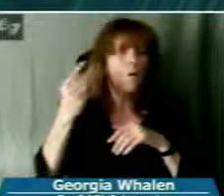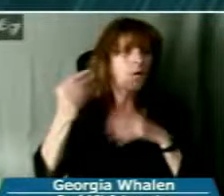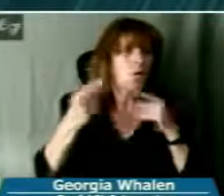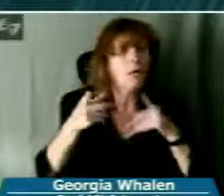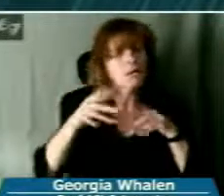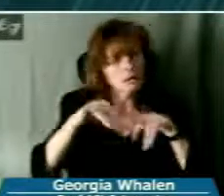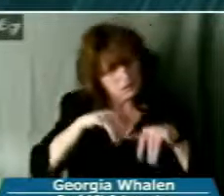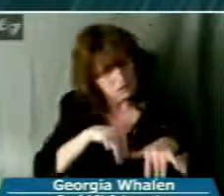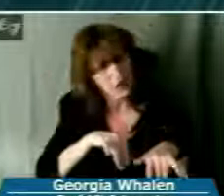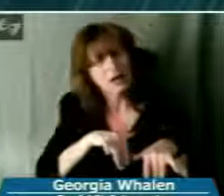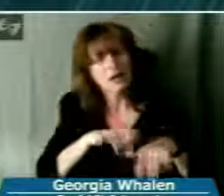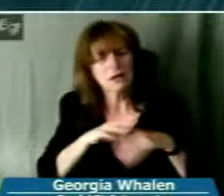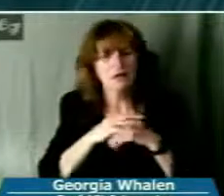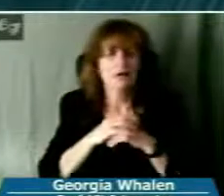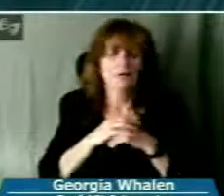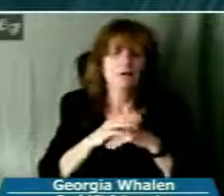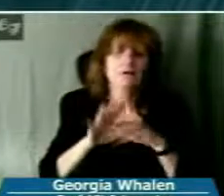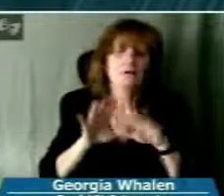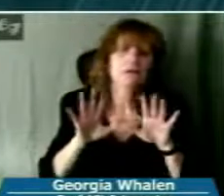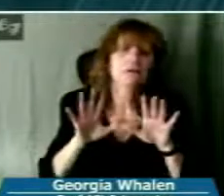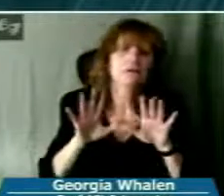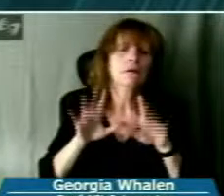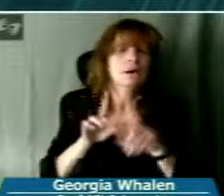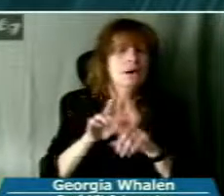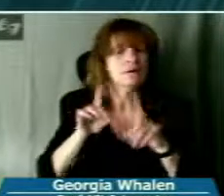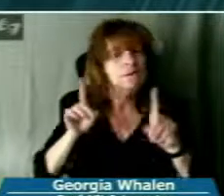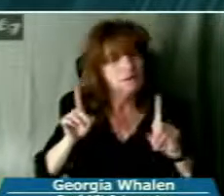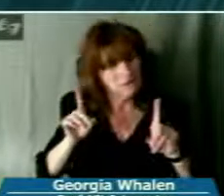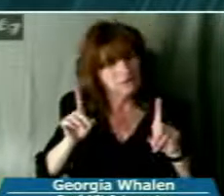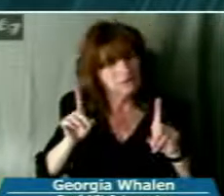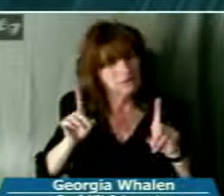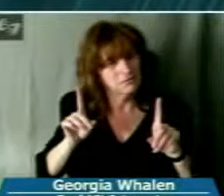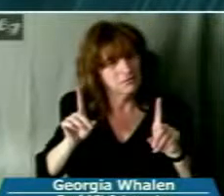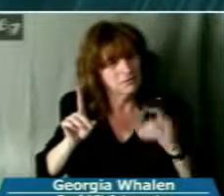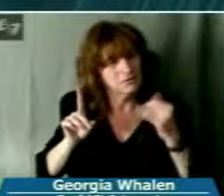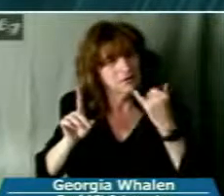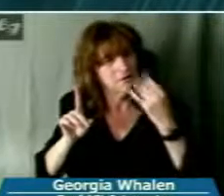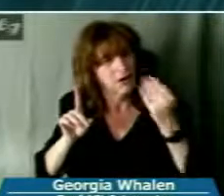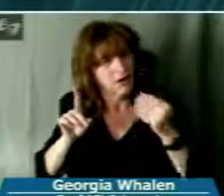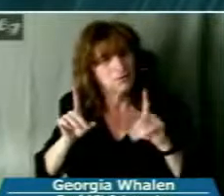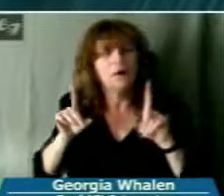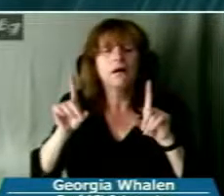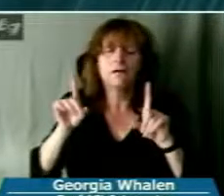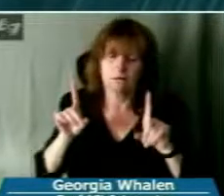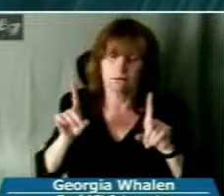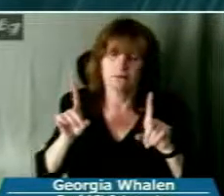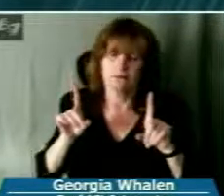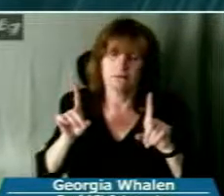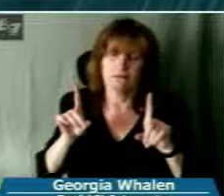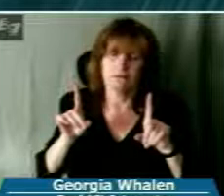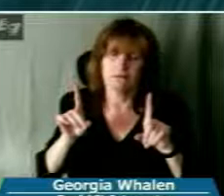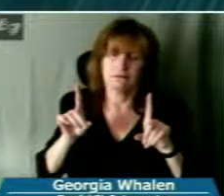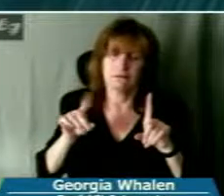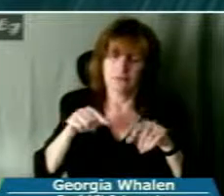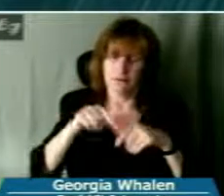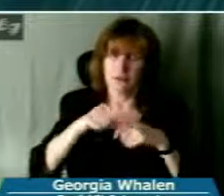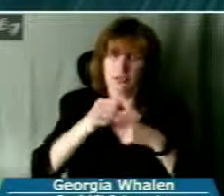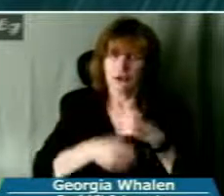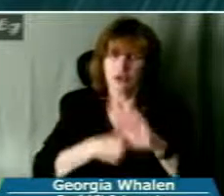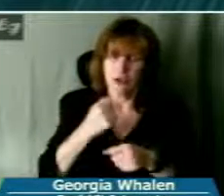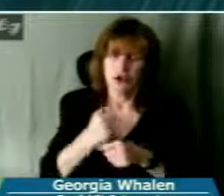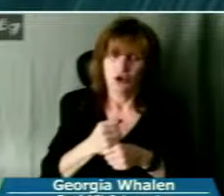maintain that physical separation, stay home as much as you can. I know that we're going to have fantastic Trillium Awards handed out this year because gardens are